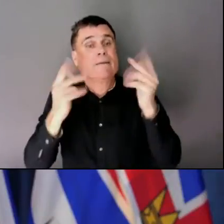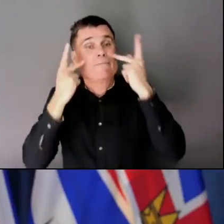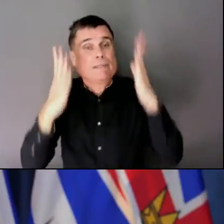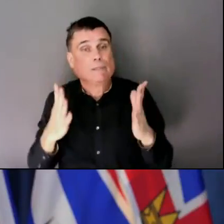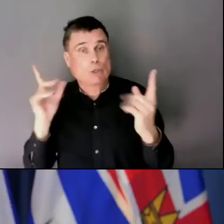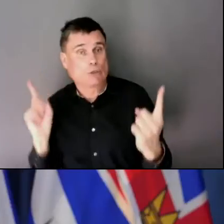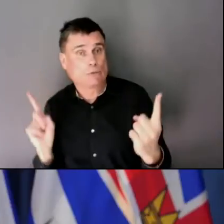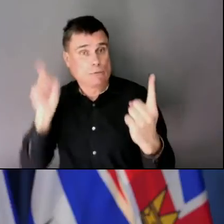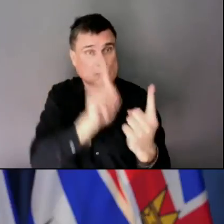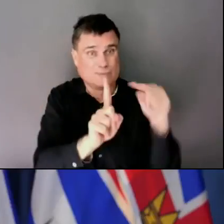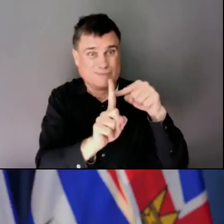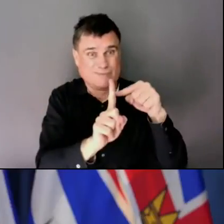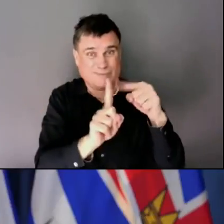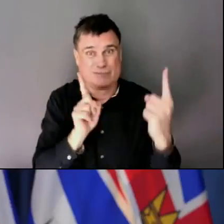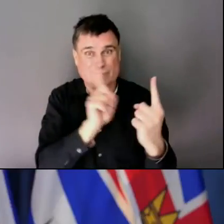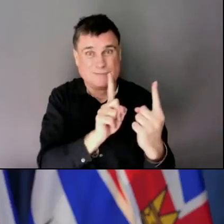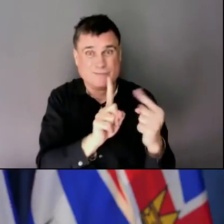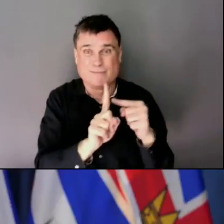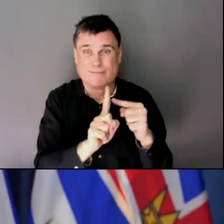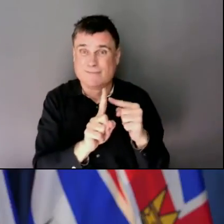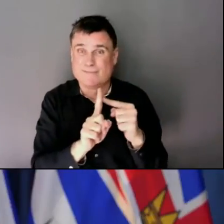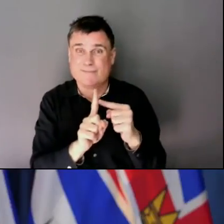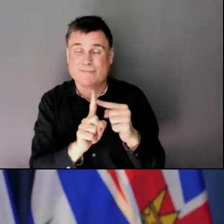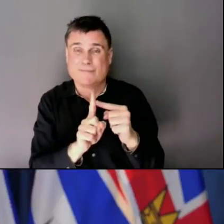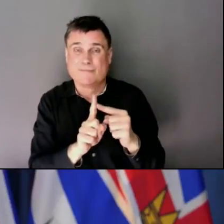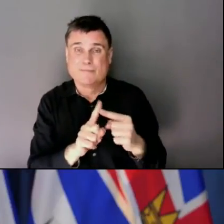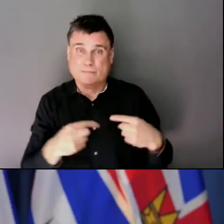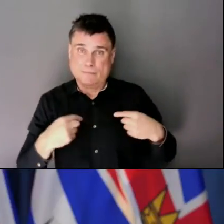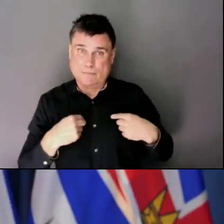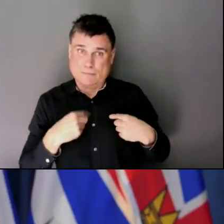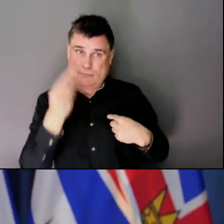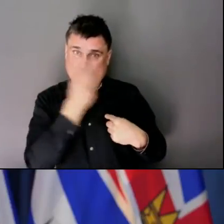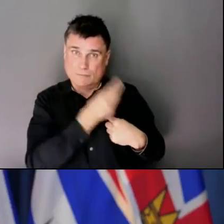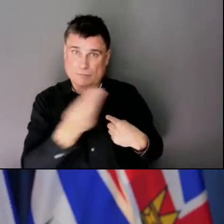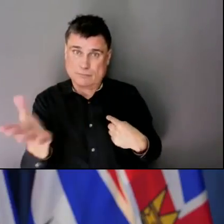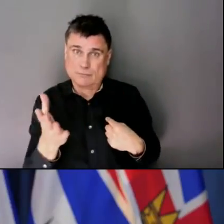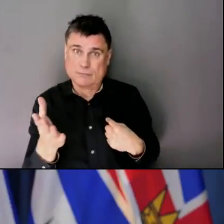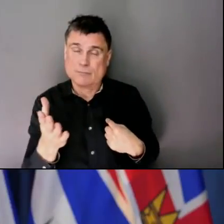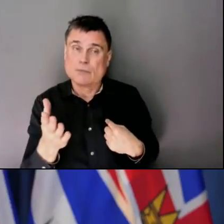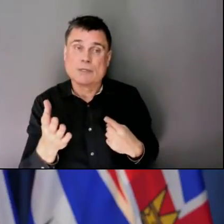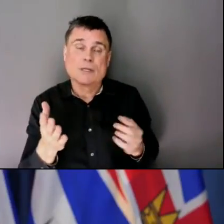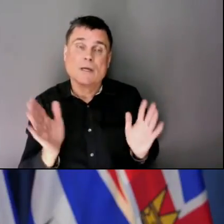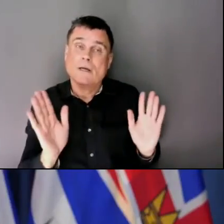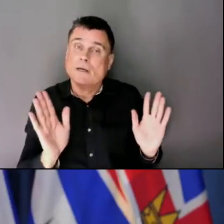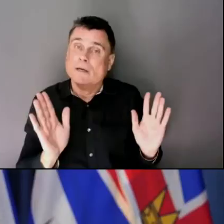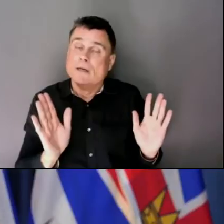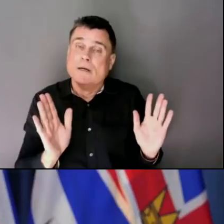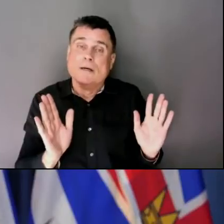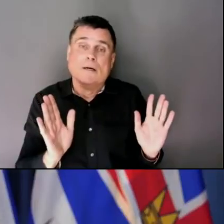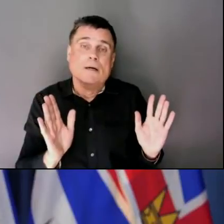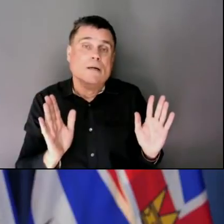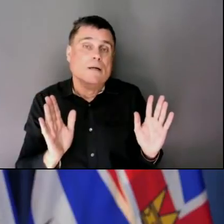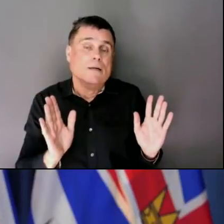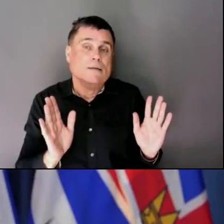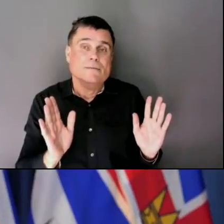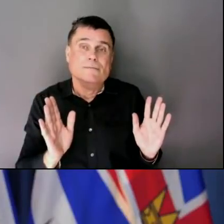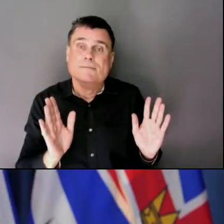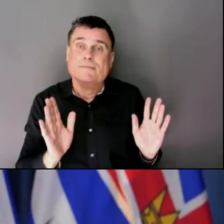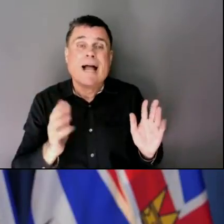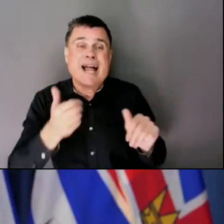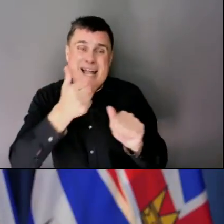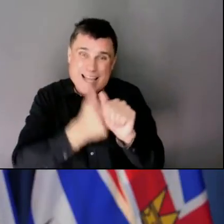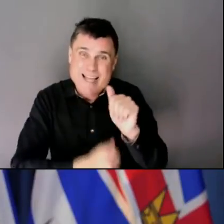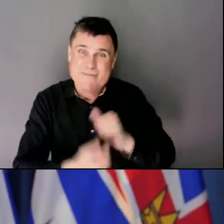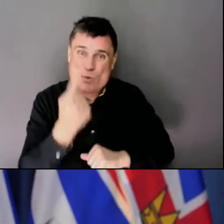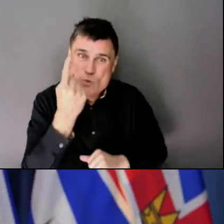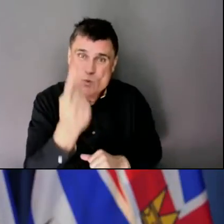this personally, people know this, and for everyone else, that everyone should feel that